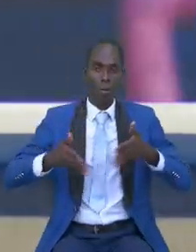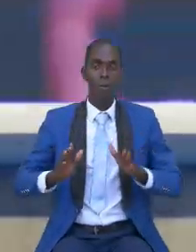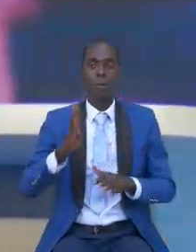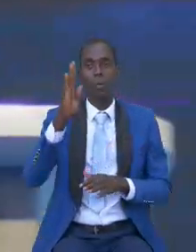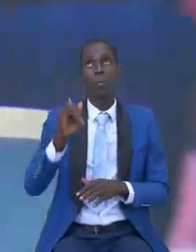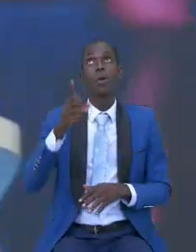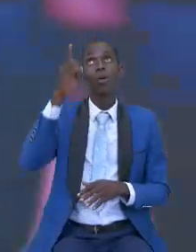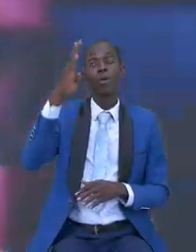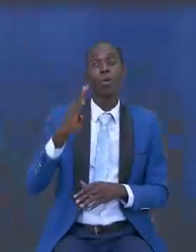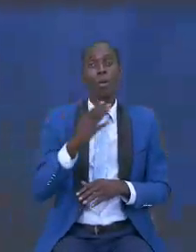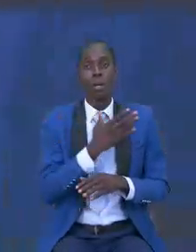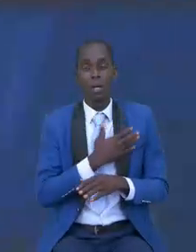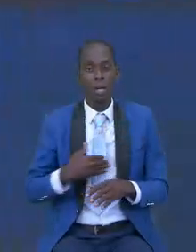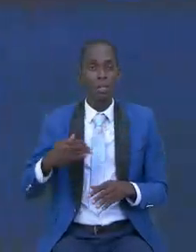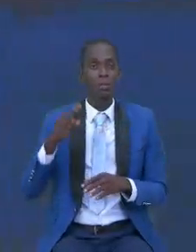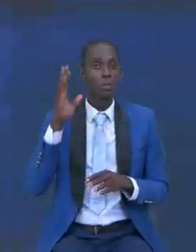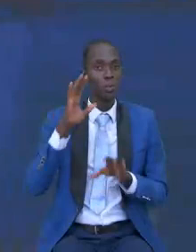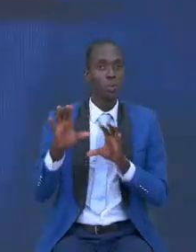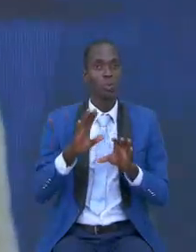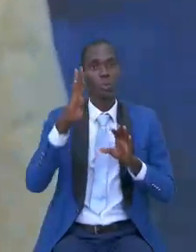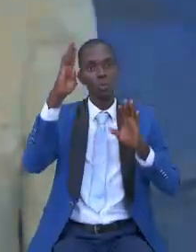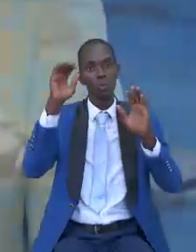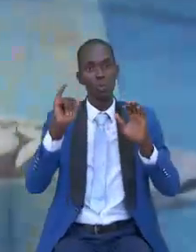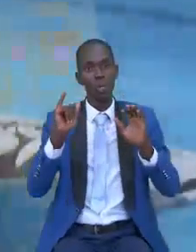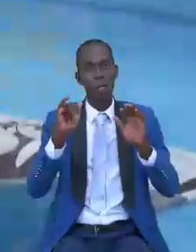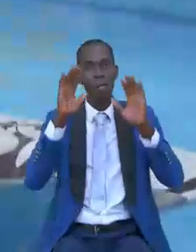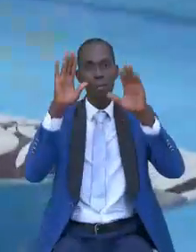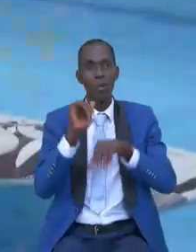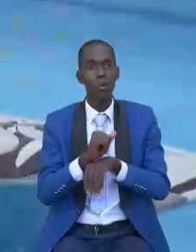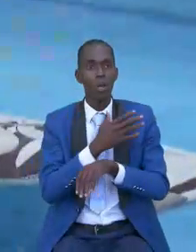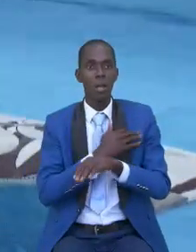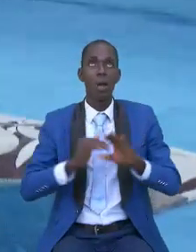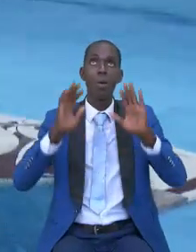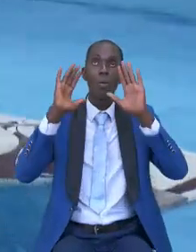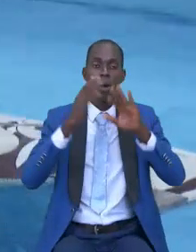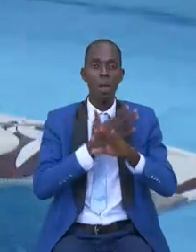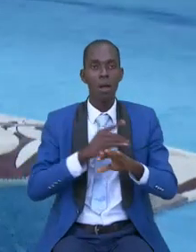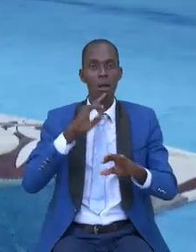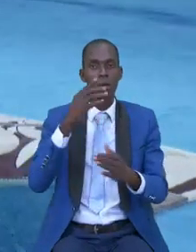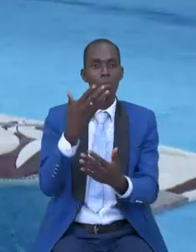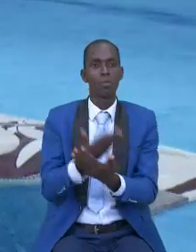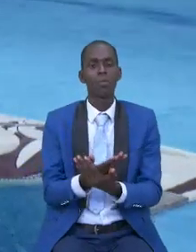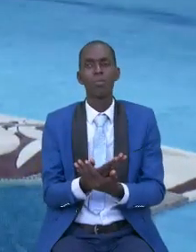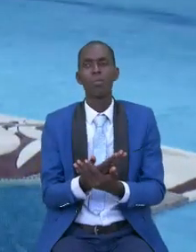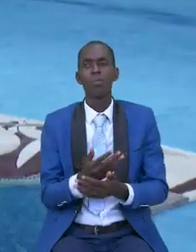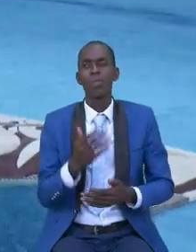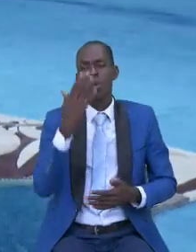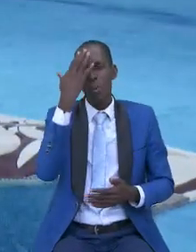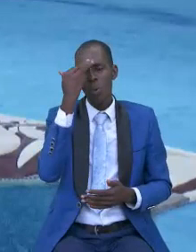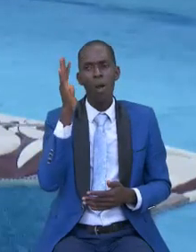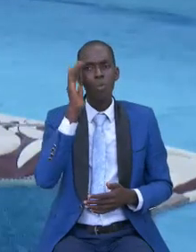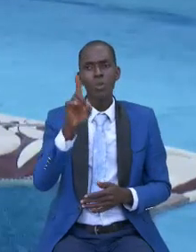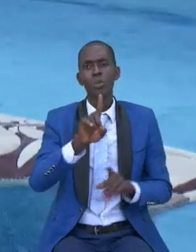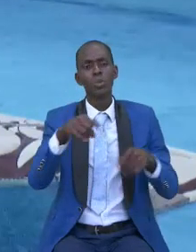by miracles and wonders and signs. Why will you go to another one